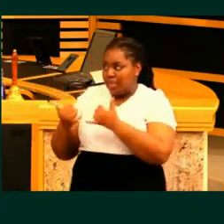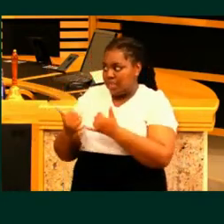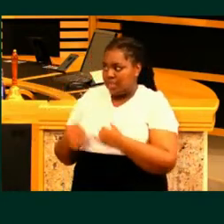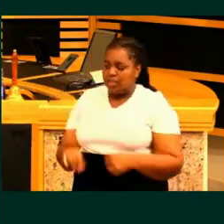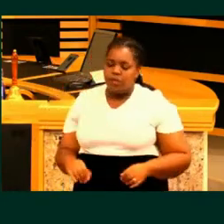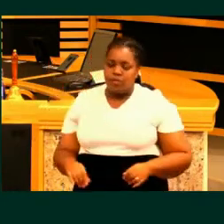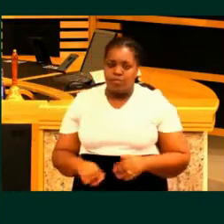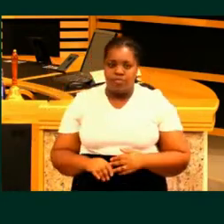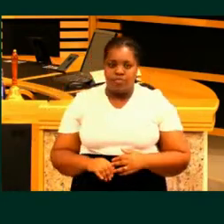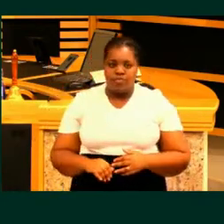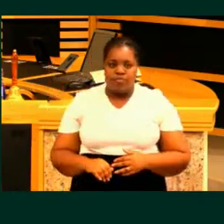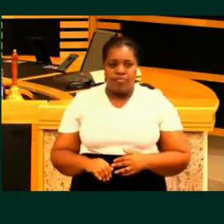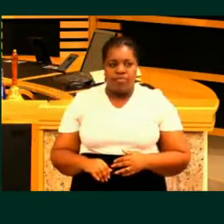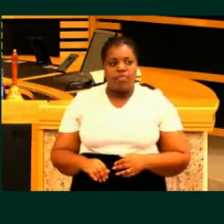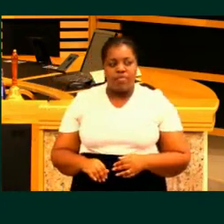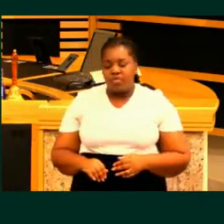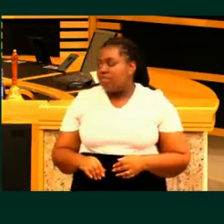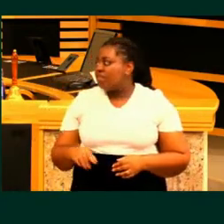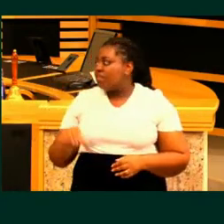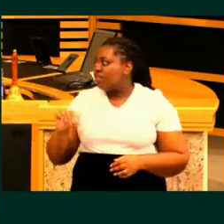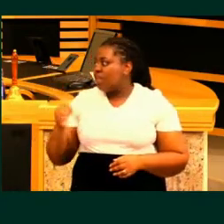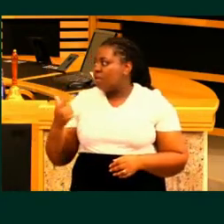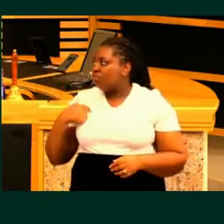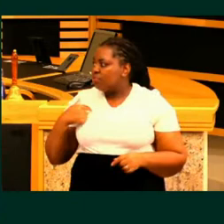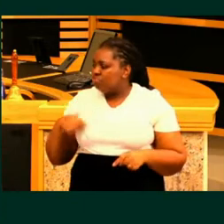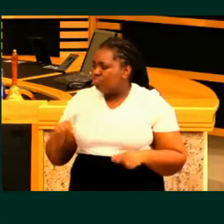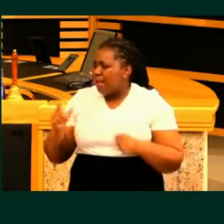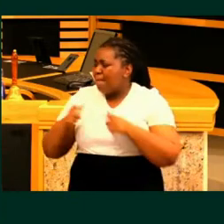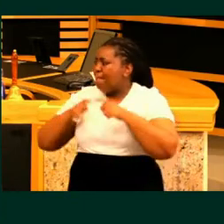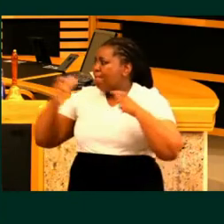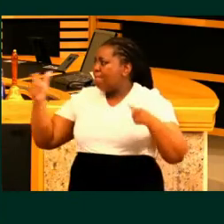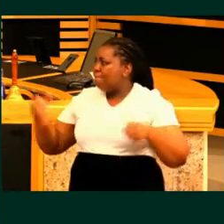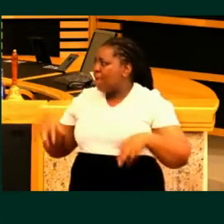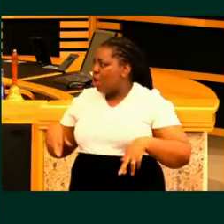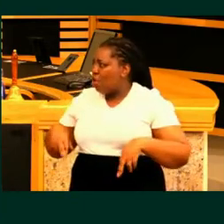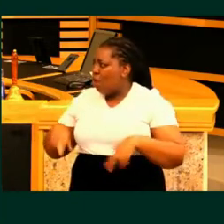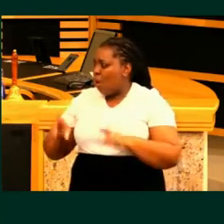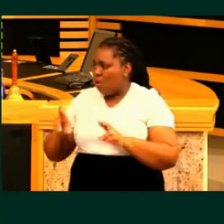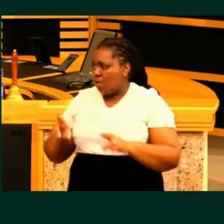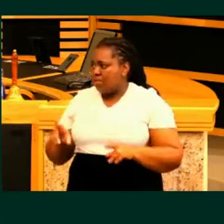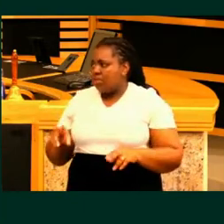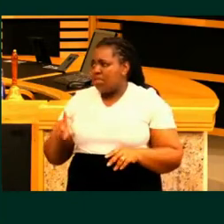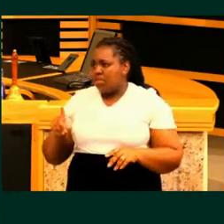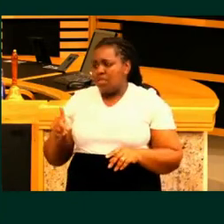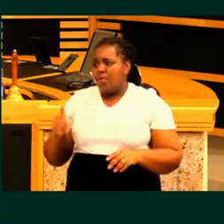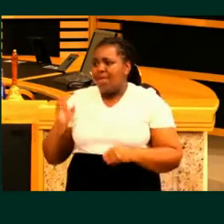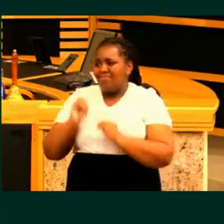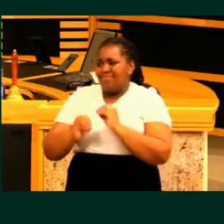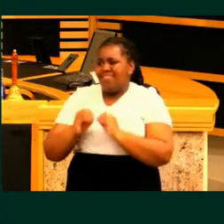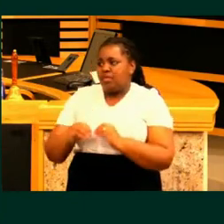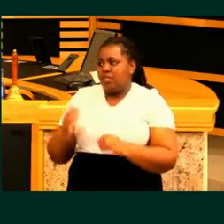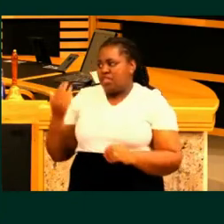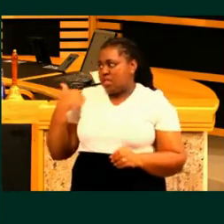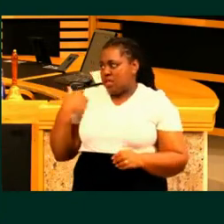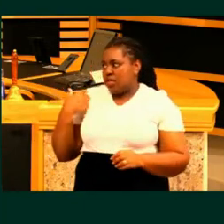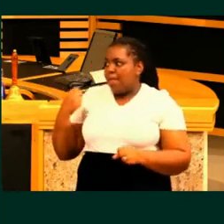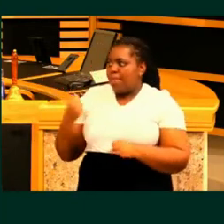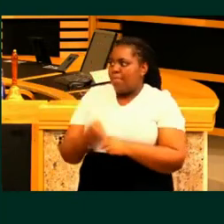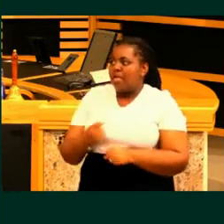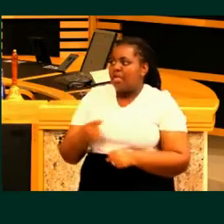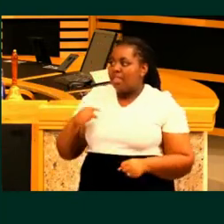companies were taken to a big road that was under construction then made of this